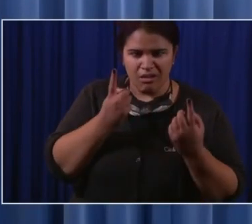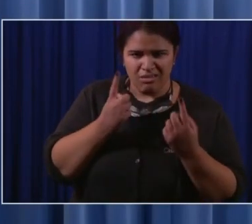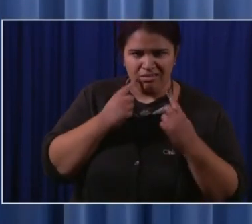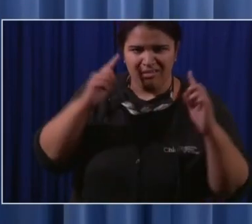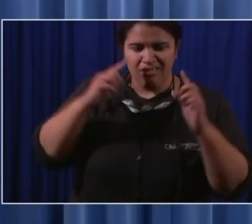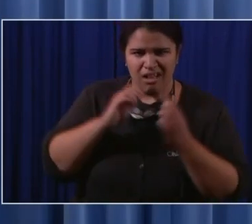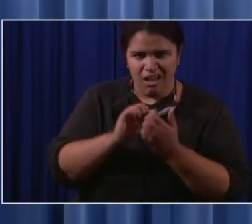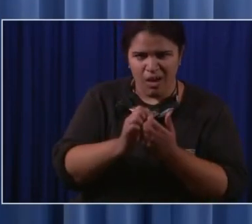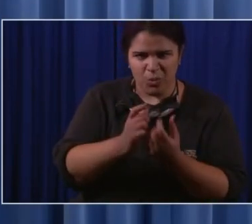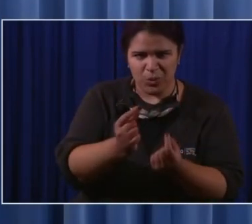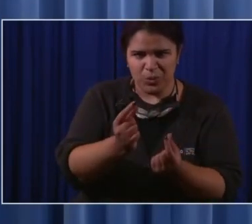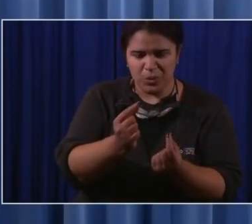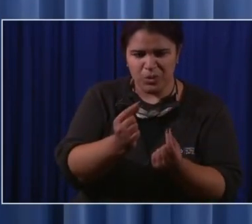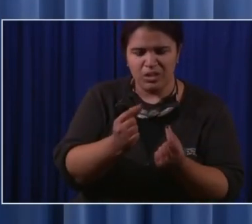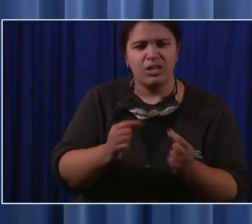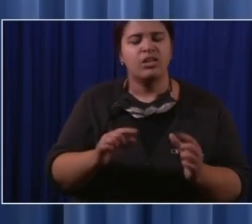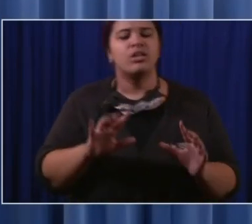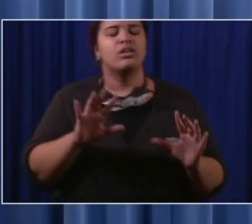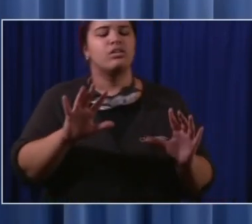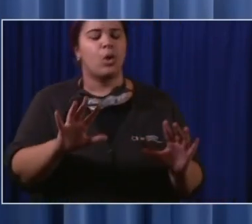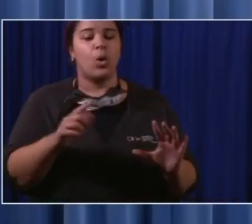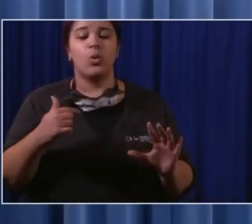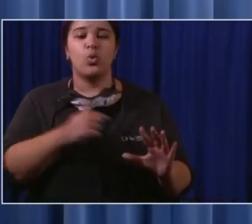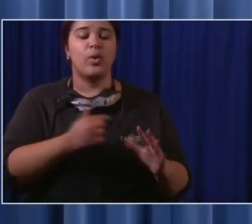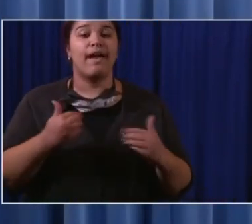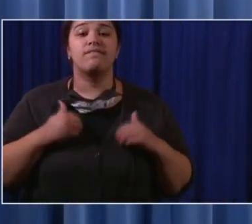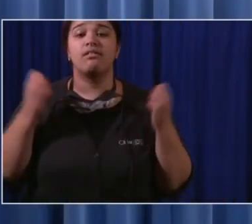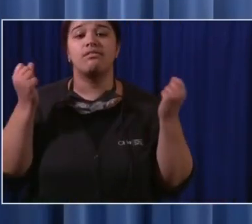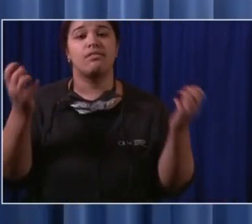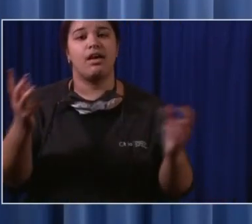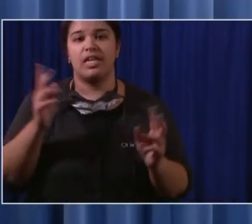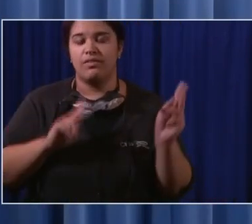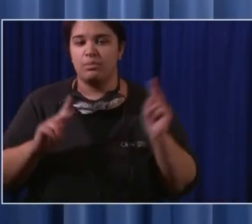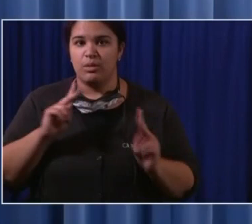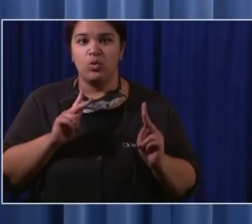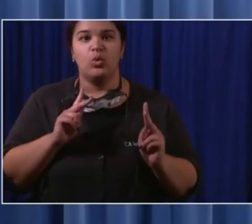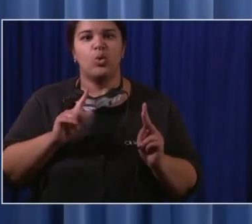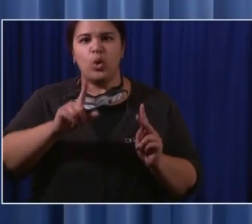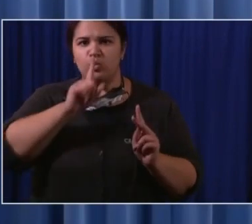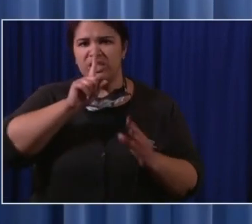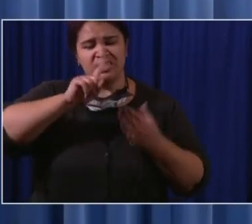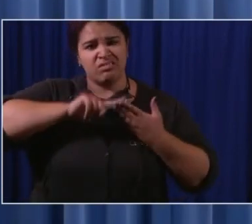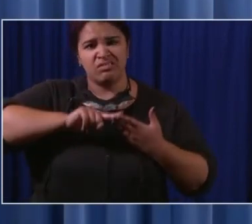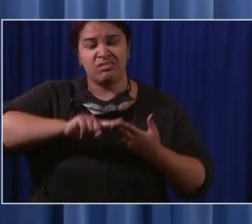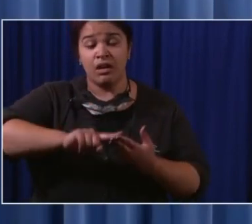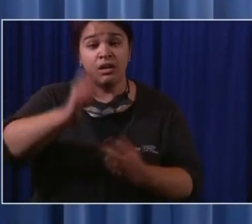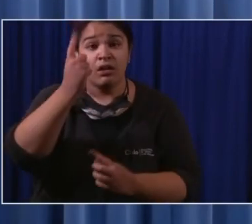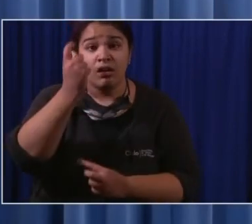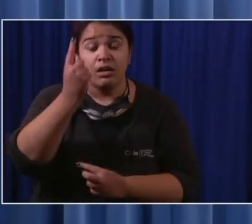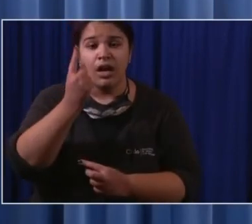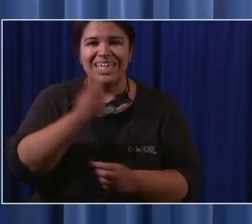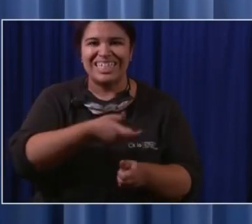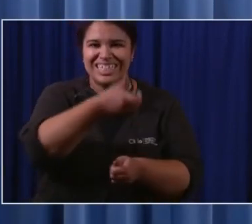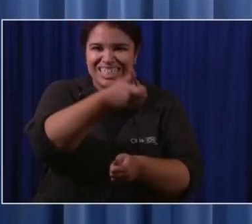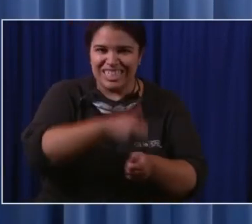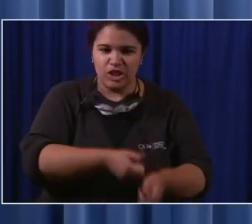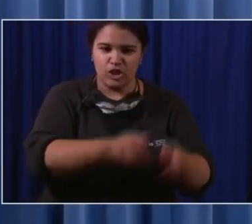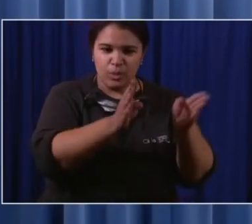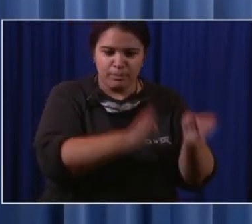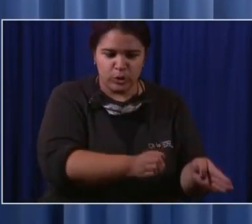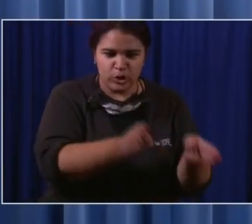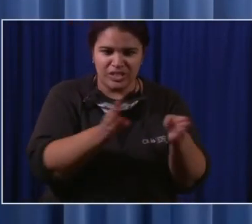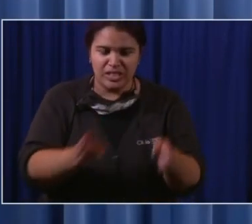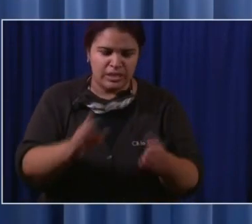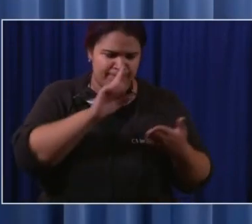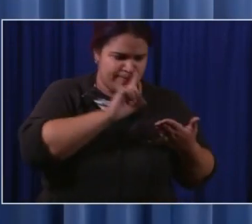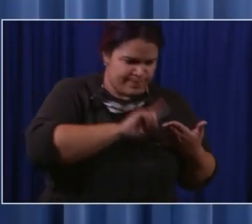What we say is, look, we have a lot of people who are working on these. It's a case-by-case. What I want to point out is it's a case-by-case situation.